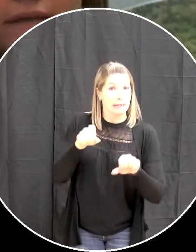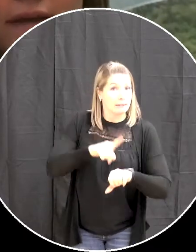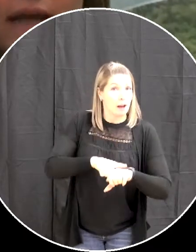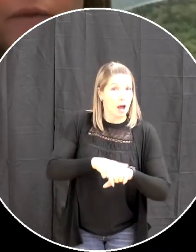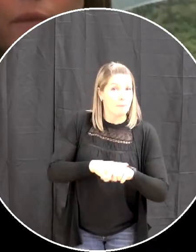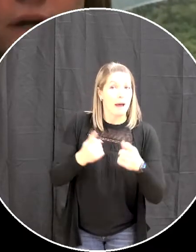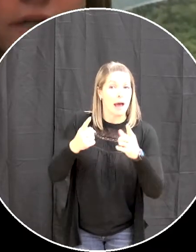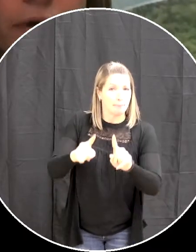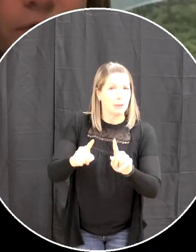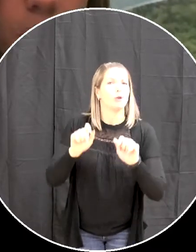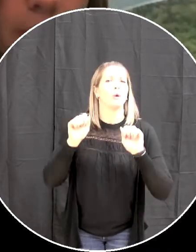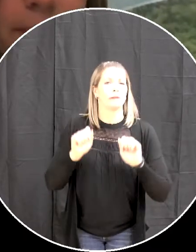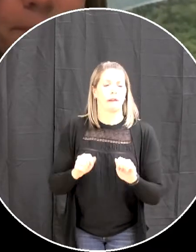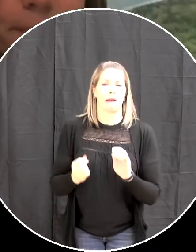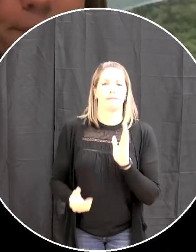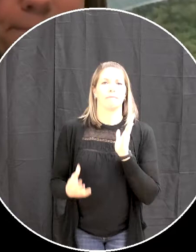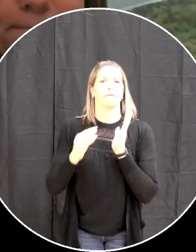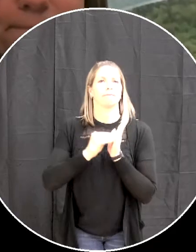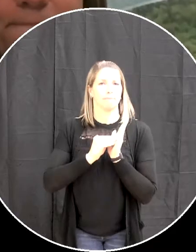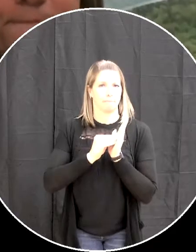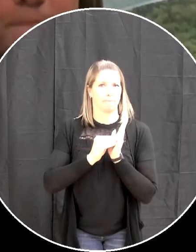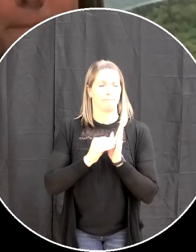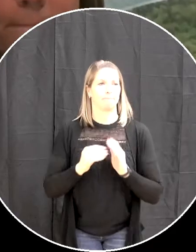anything that anyone wanted to bring forward.